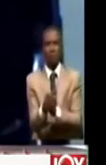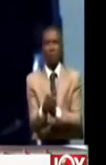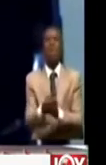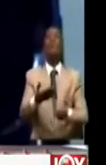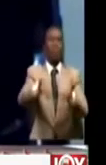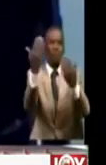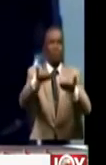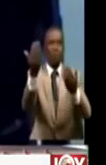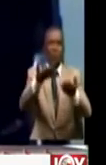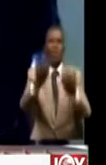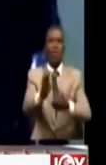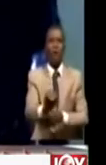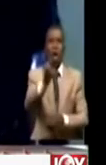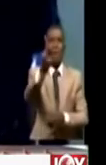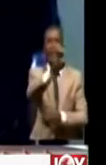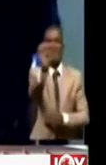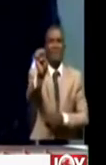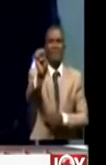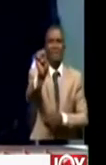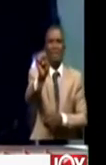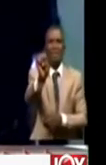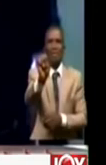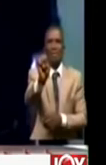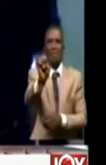East. Upper East.